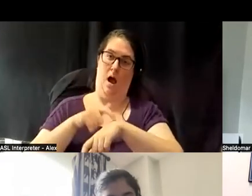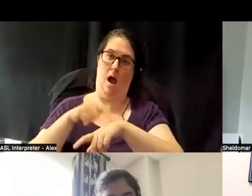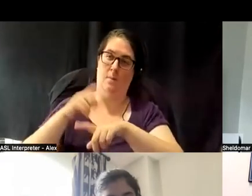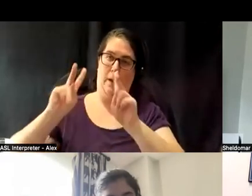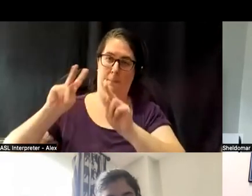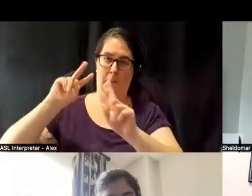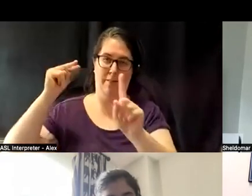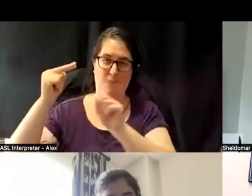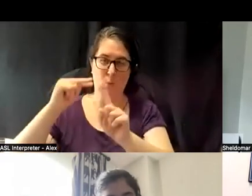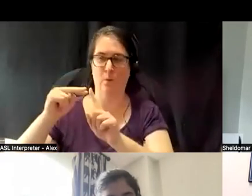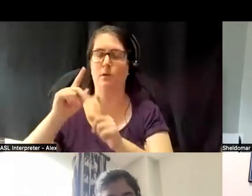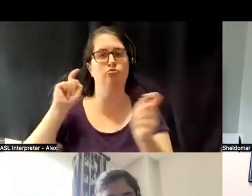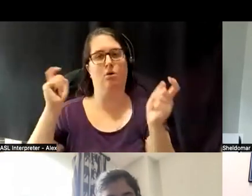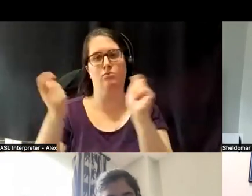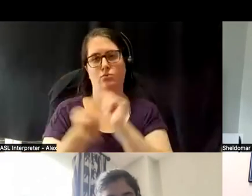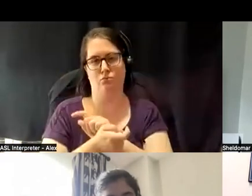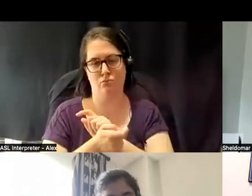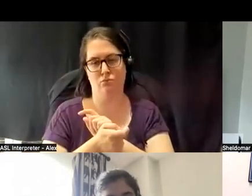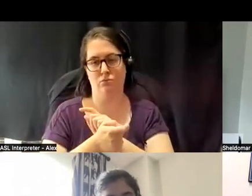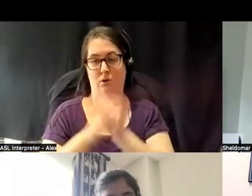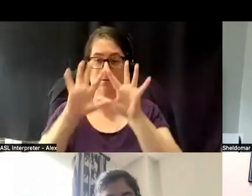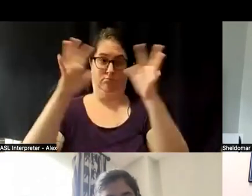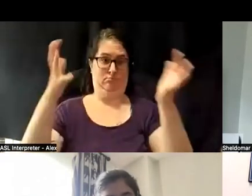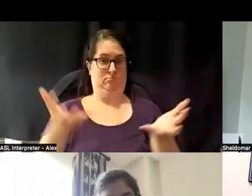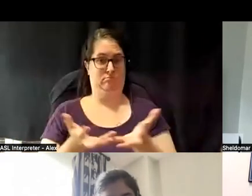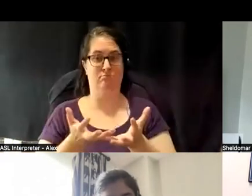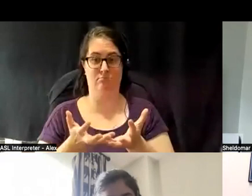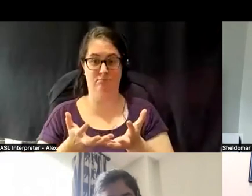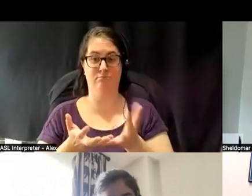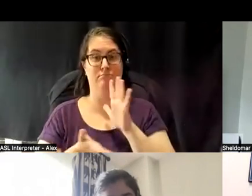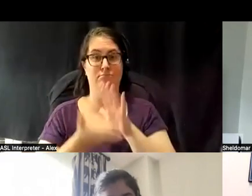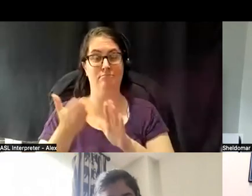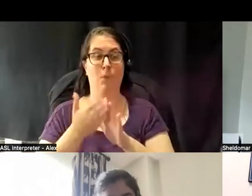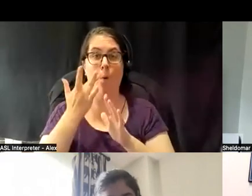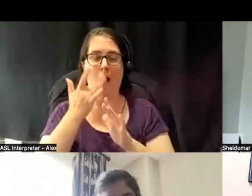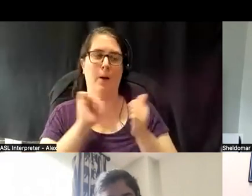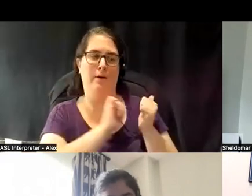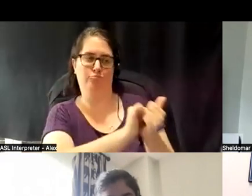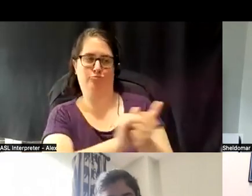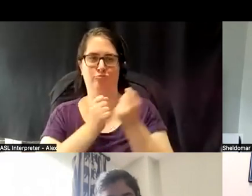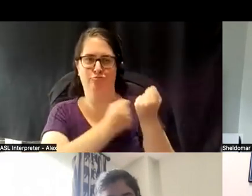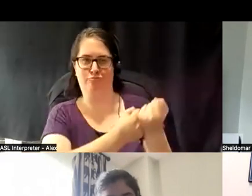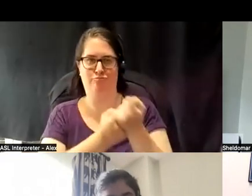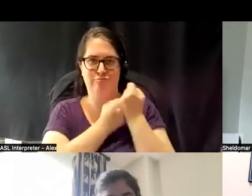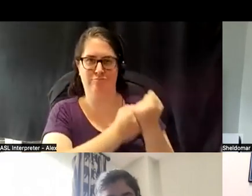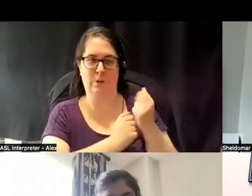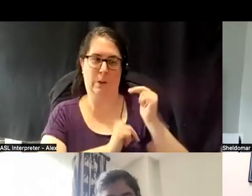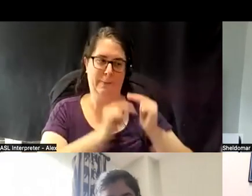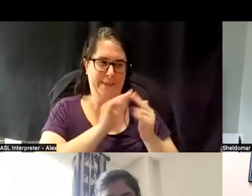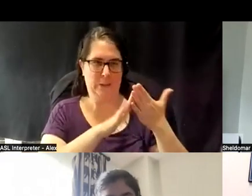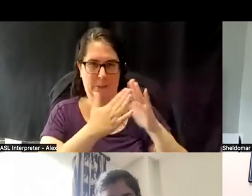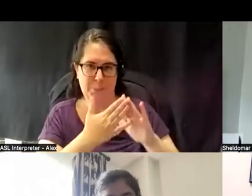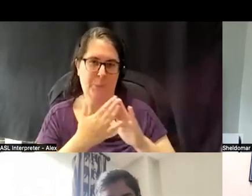functions. And all of that exists because we come together with each other. We build community,